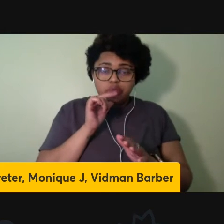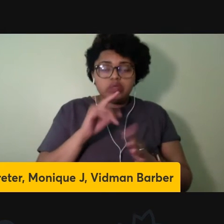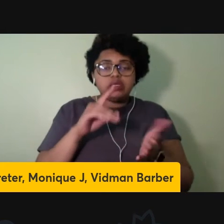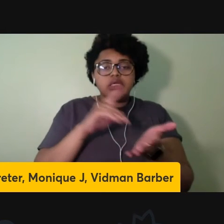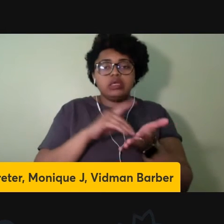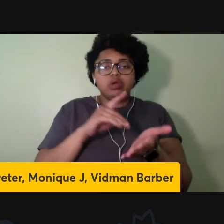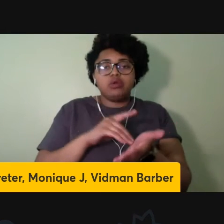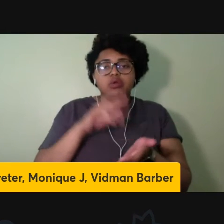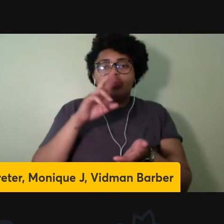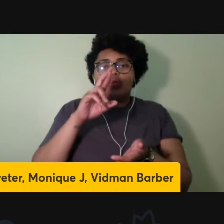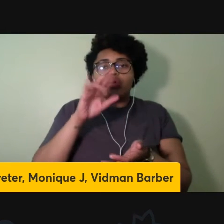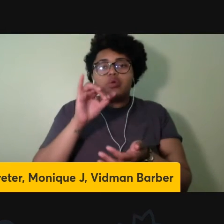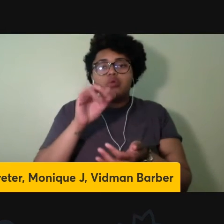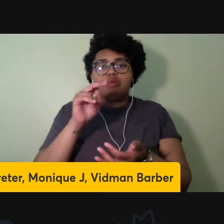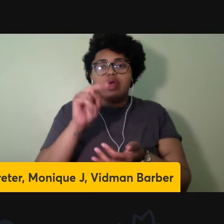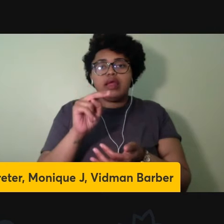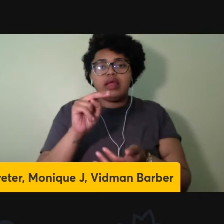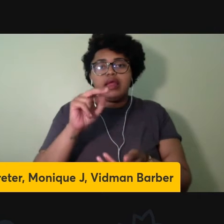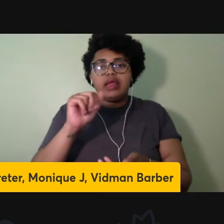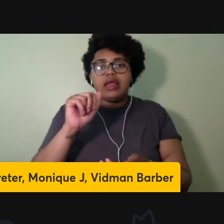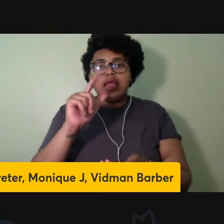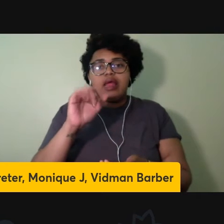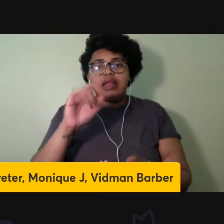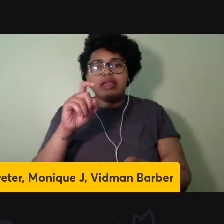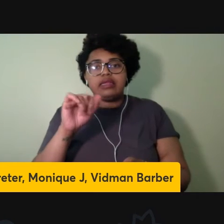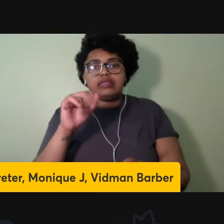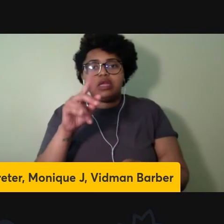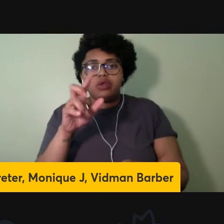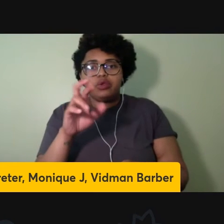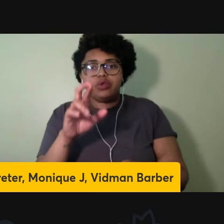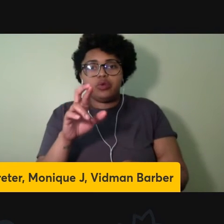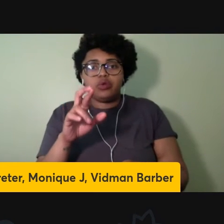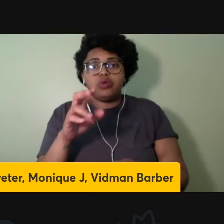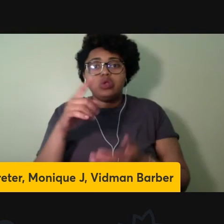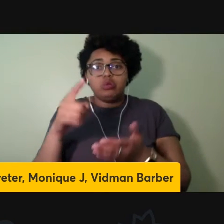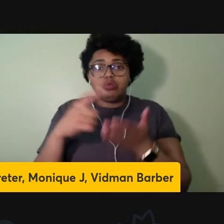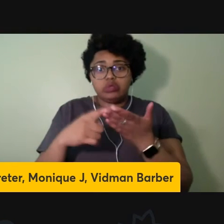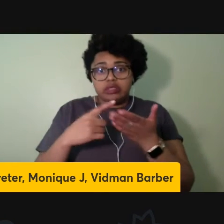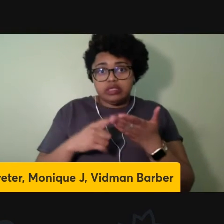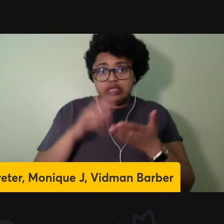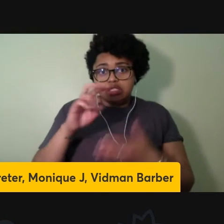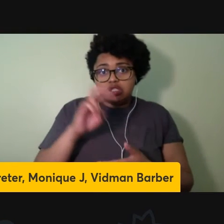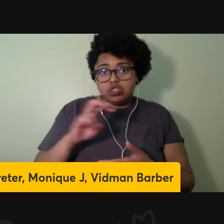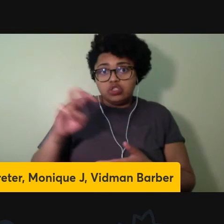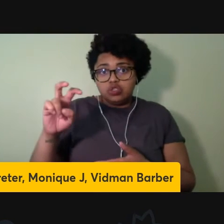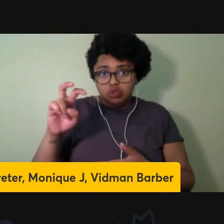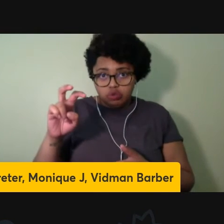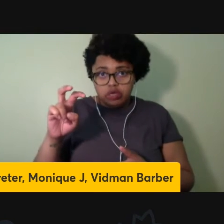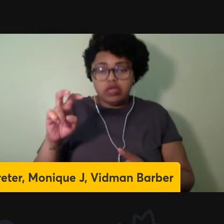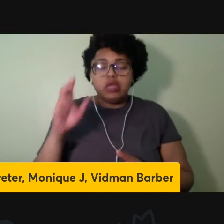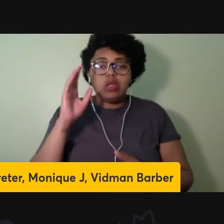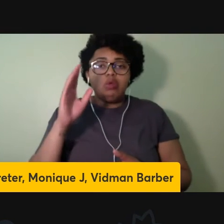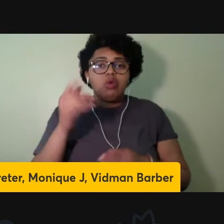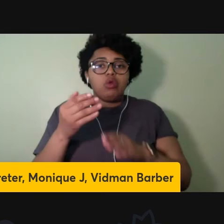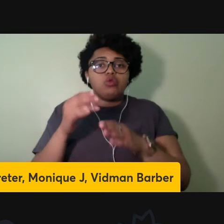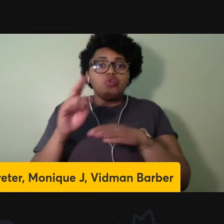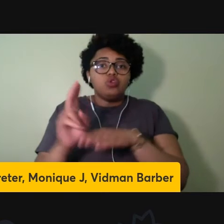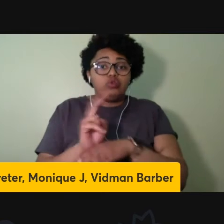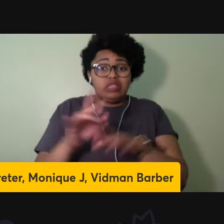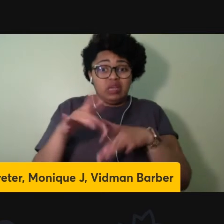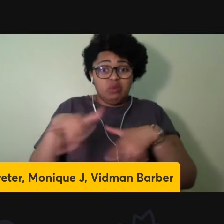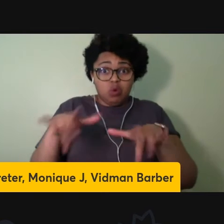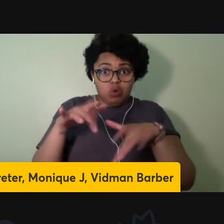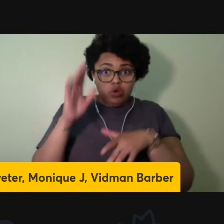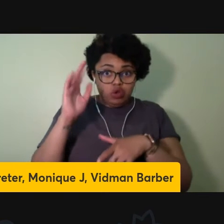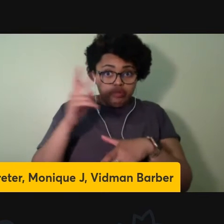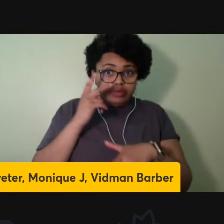Ryan Alexander, who will tell us about his journey into immunology through a pre-recorded video. Dr. Ryan Alexander is a postdoctoral